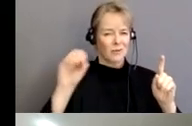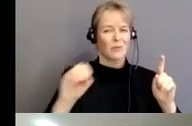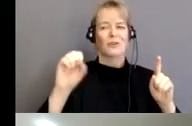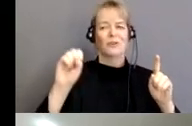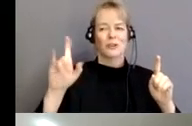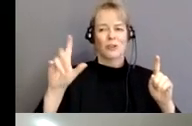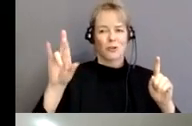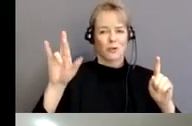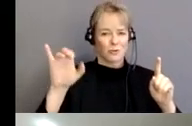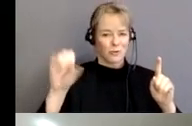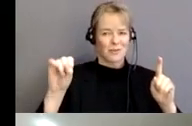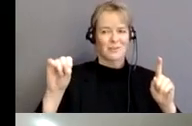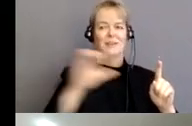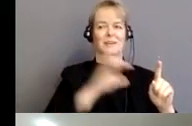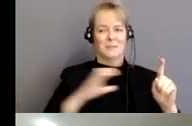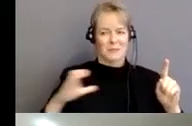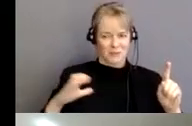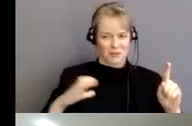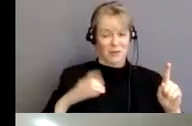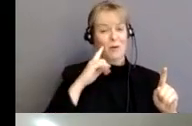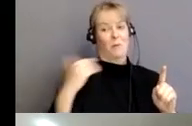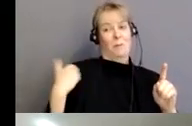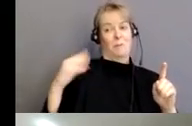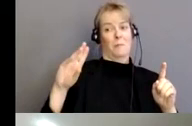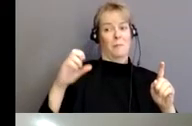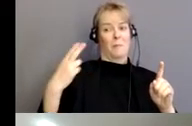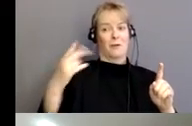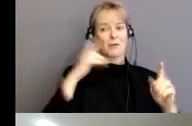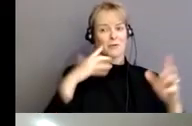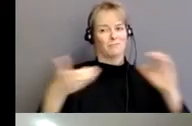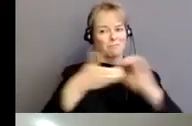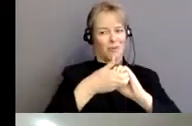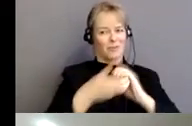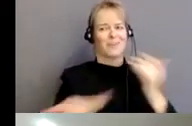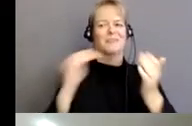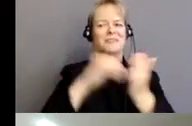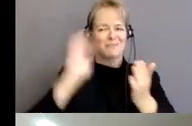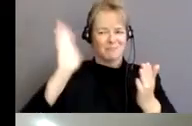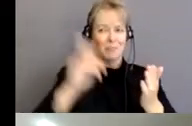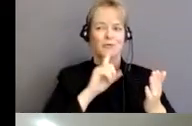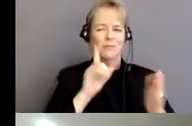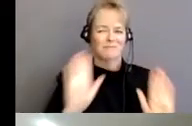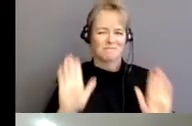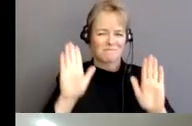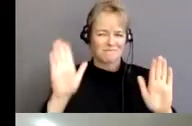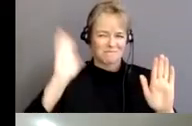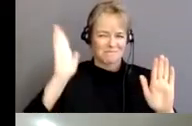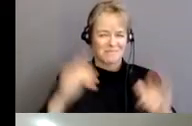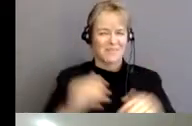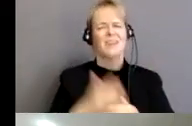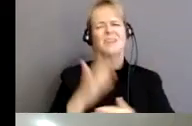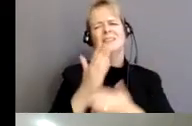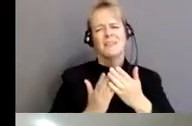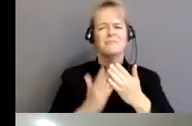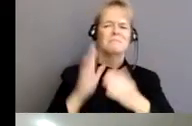and today should be another outstanding presentation. I just want to provide some housekeeping issues